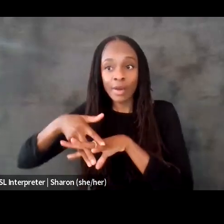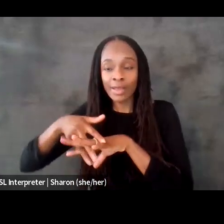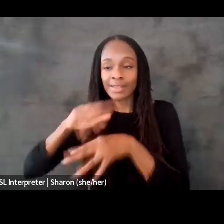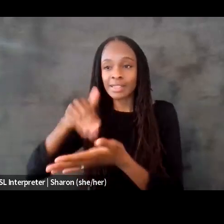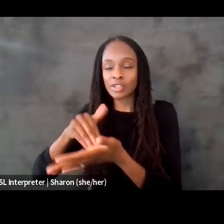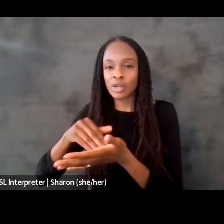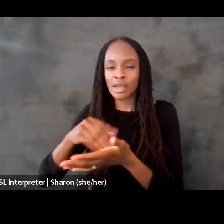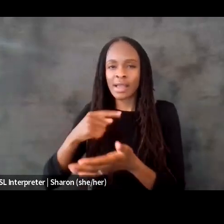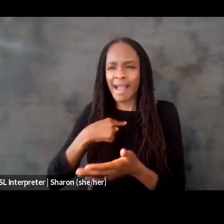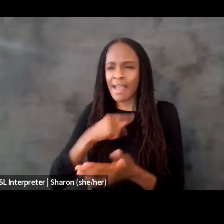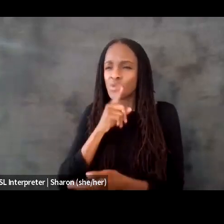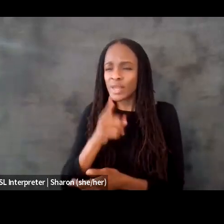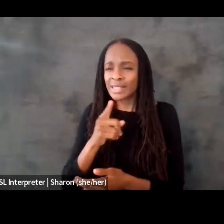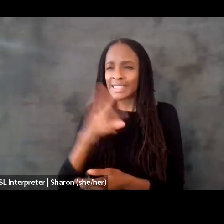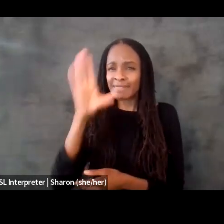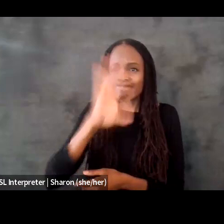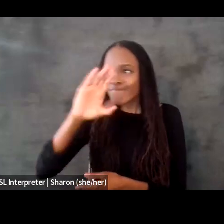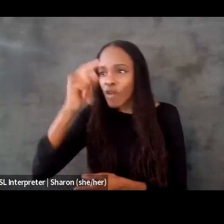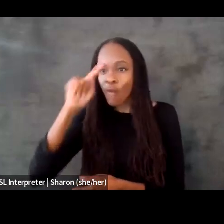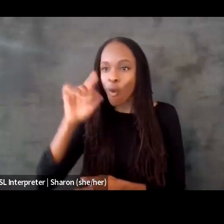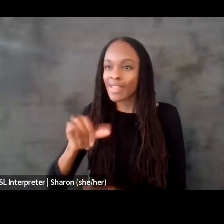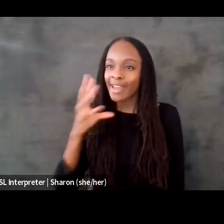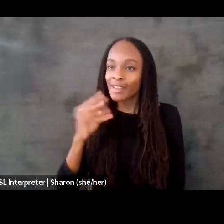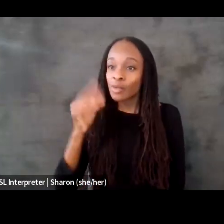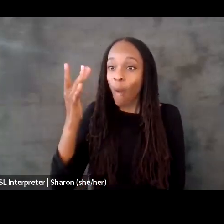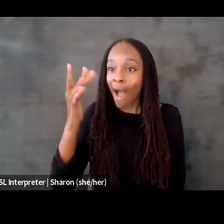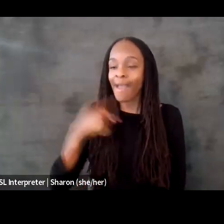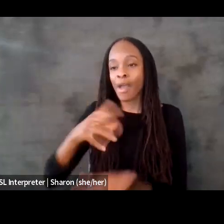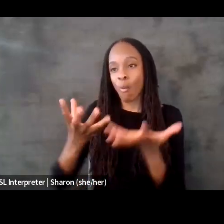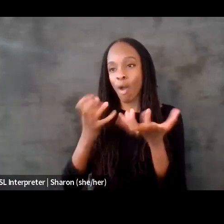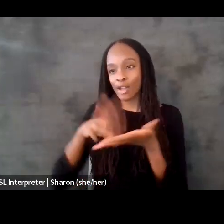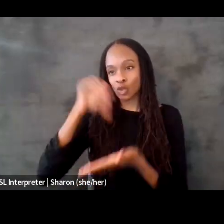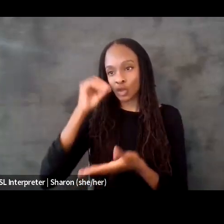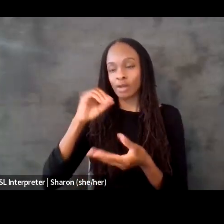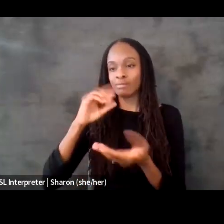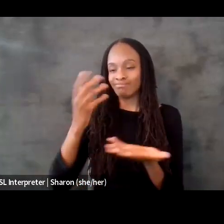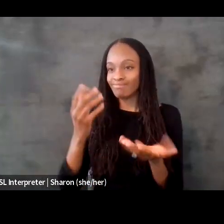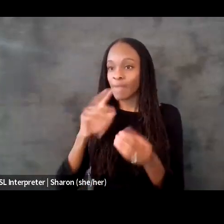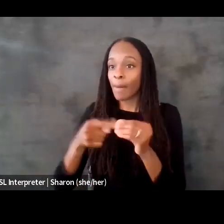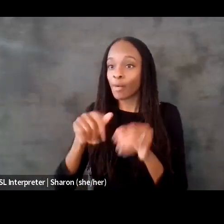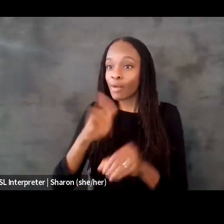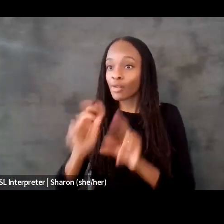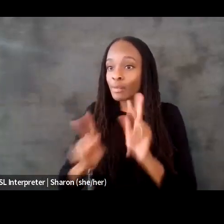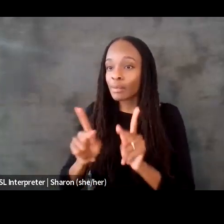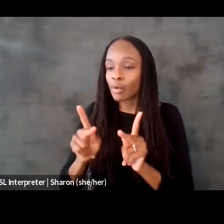these experiences out because I wanted to learn. I wanted to learn about others. So when we look at how we